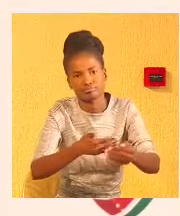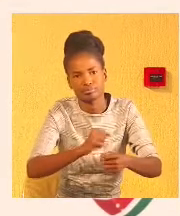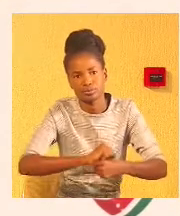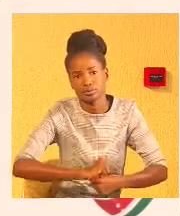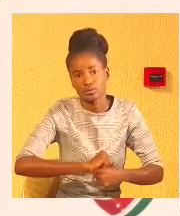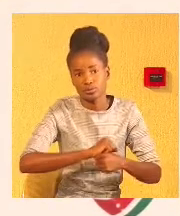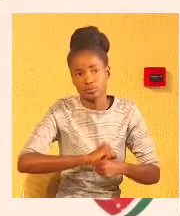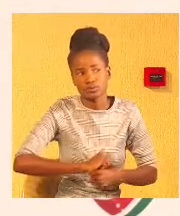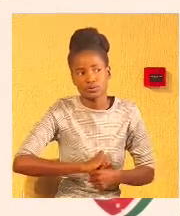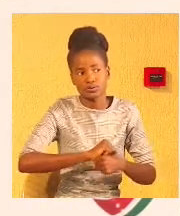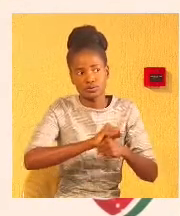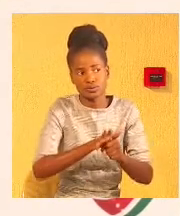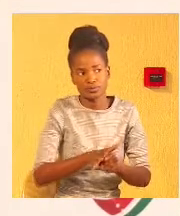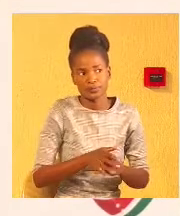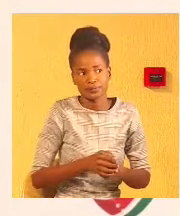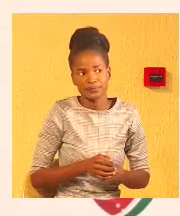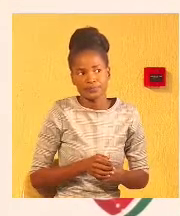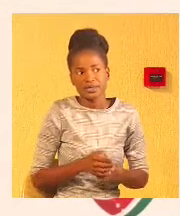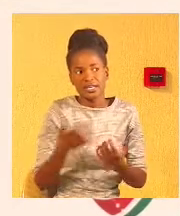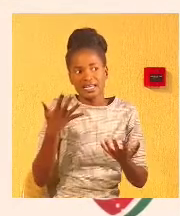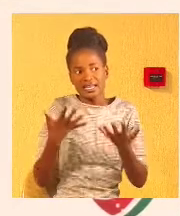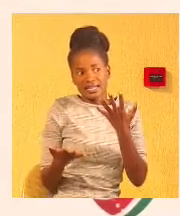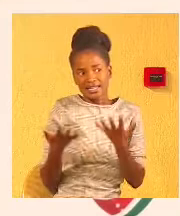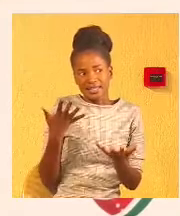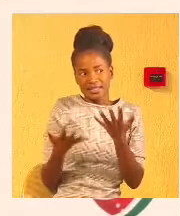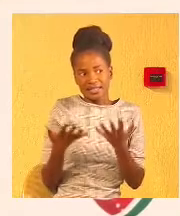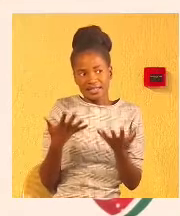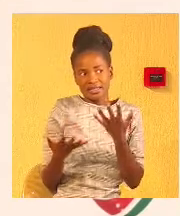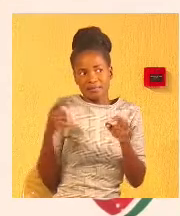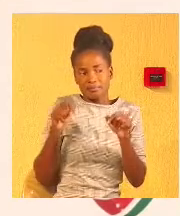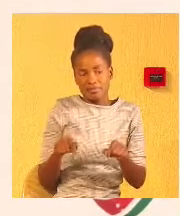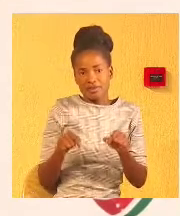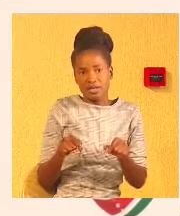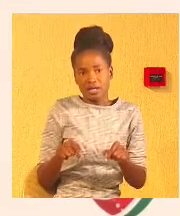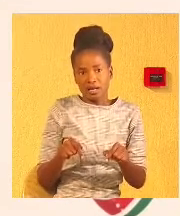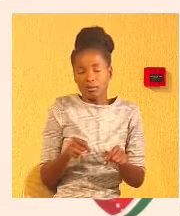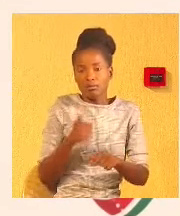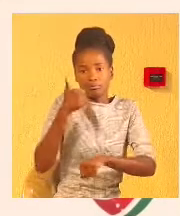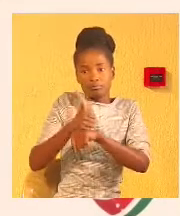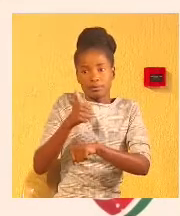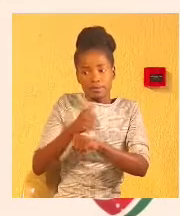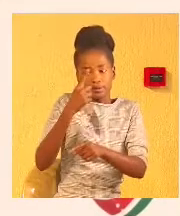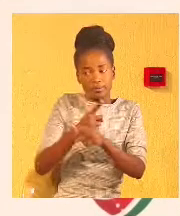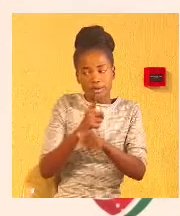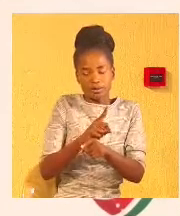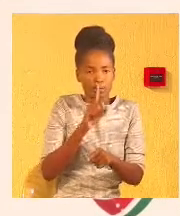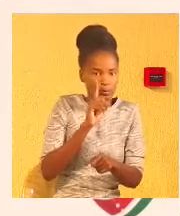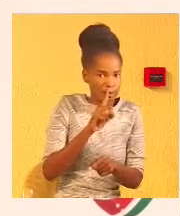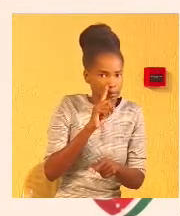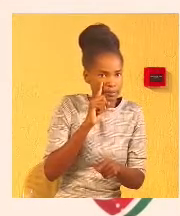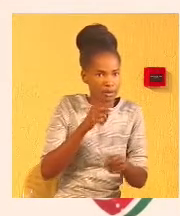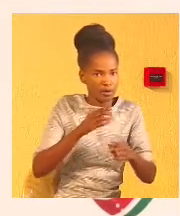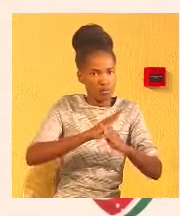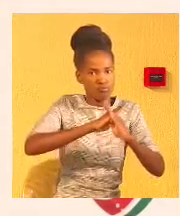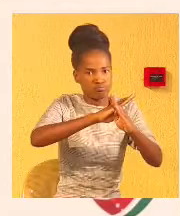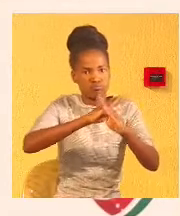And that if it is managed well, as it seems as if it is being managed well, the